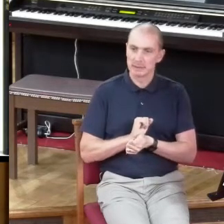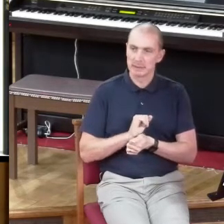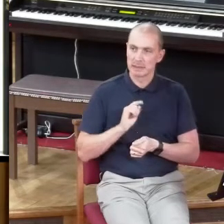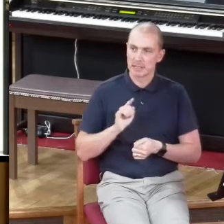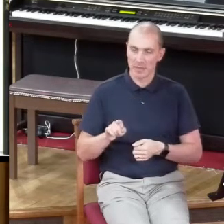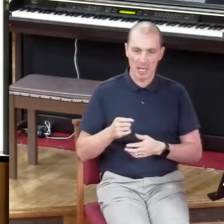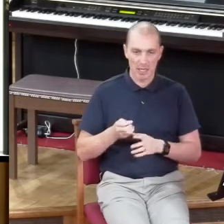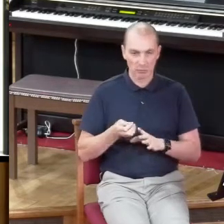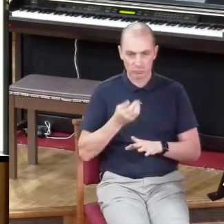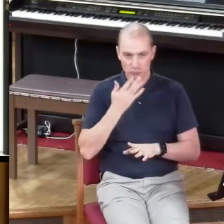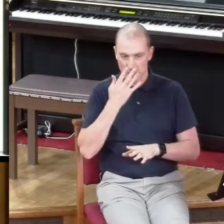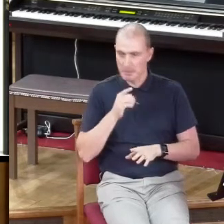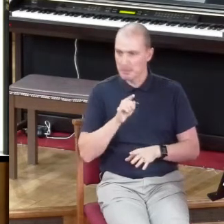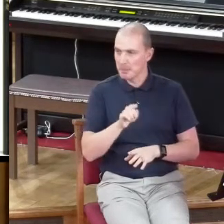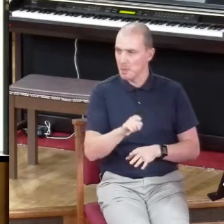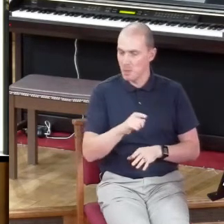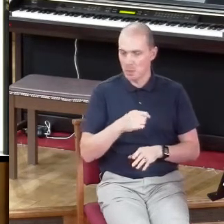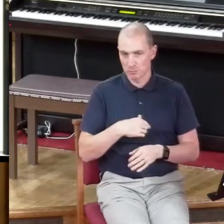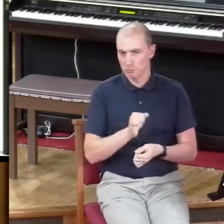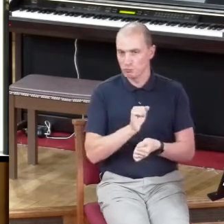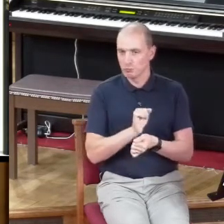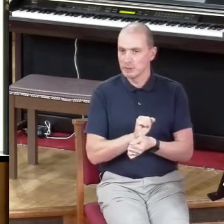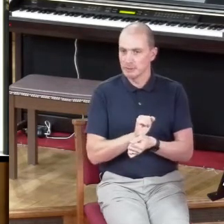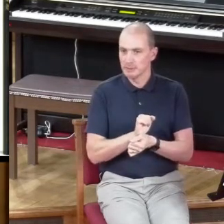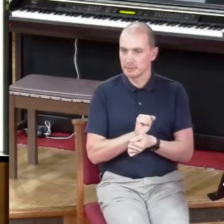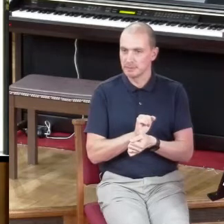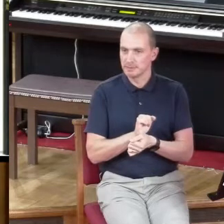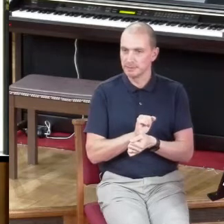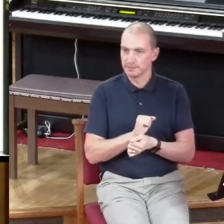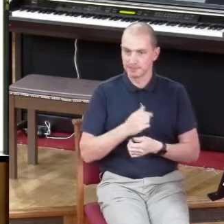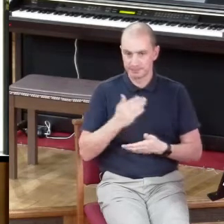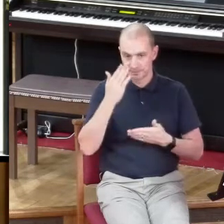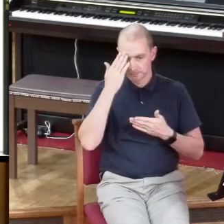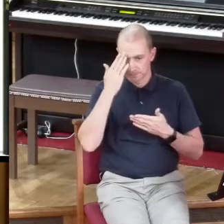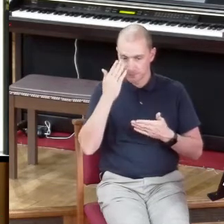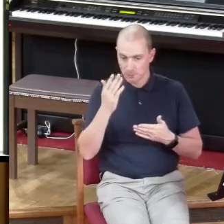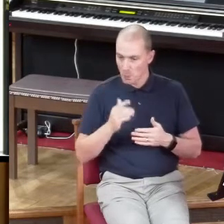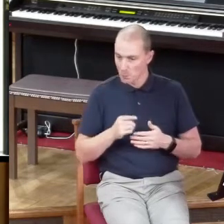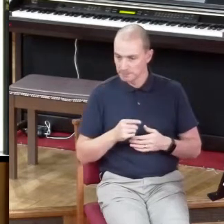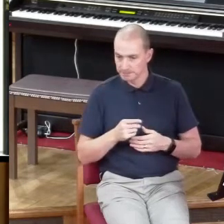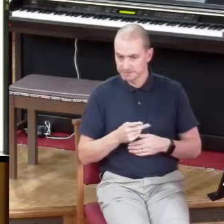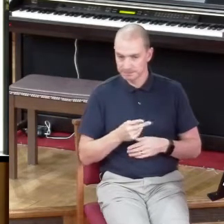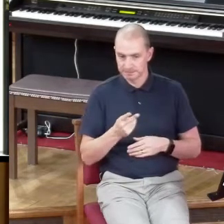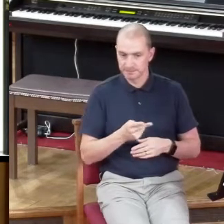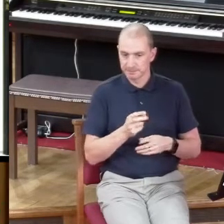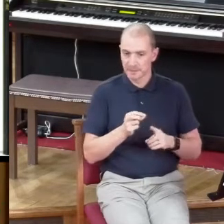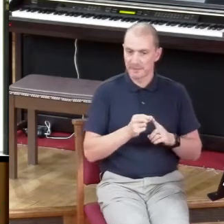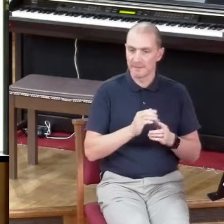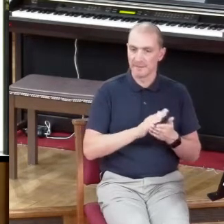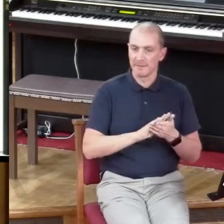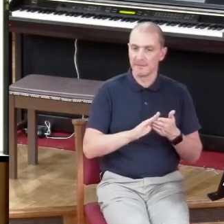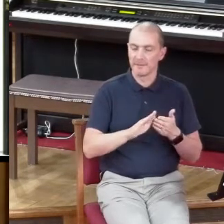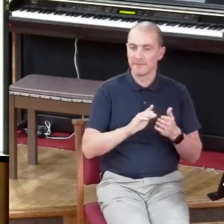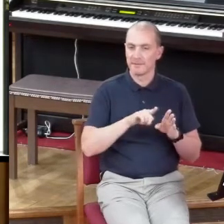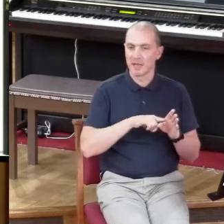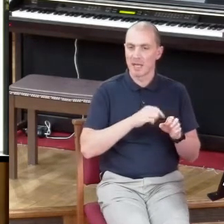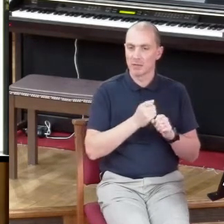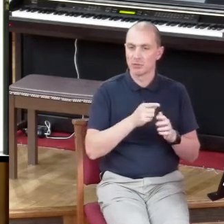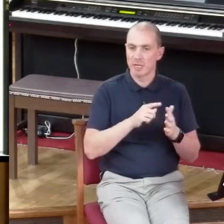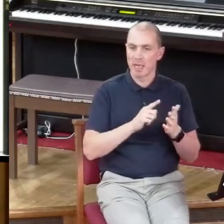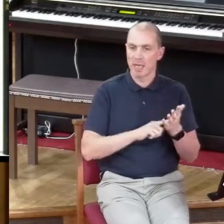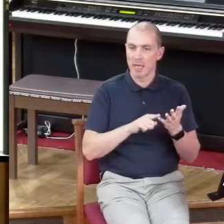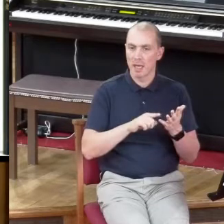him because he was in prison. We don't know anything about these two people, Phygellus and Hermogenes, but they stand out